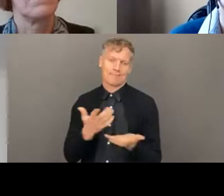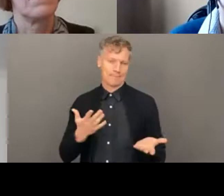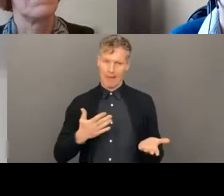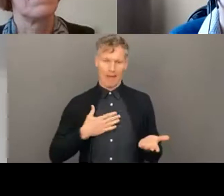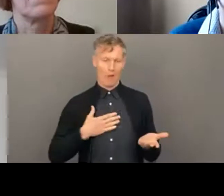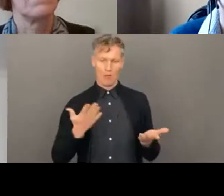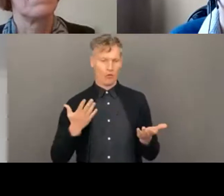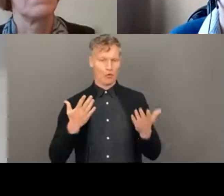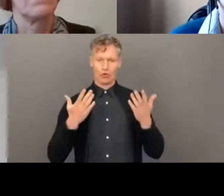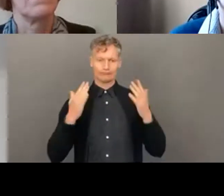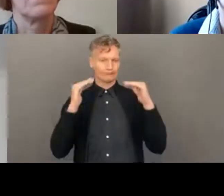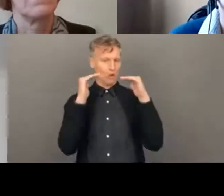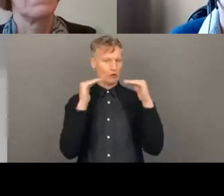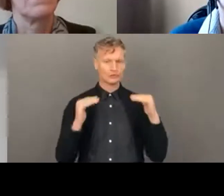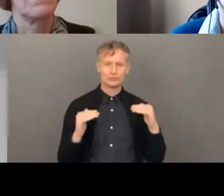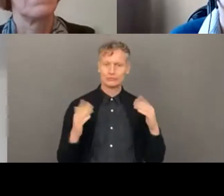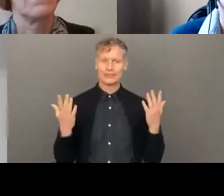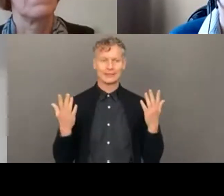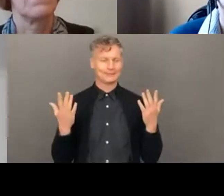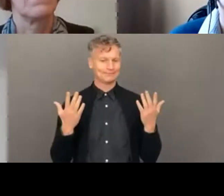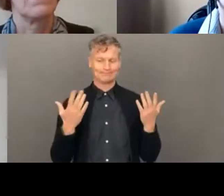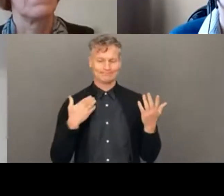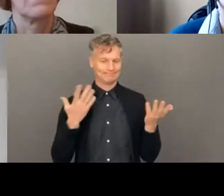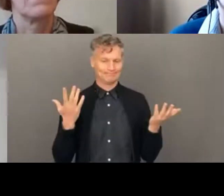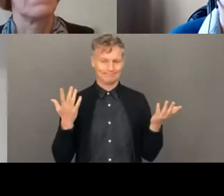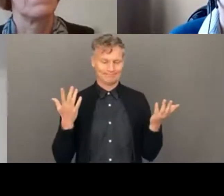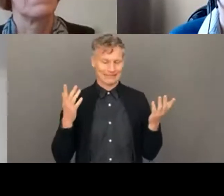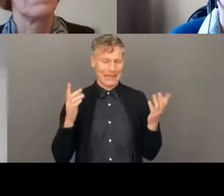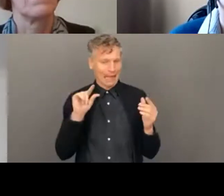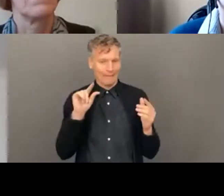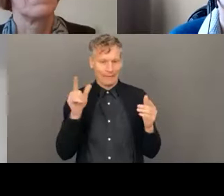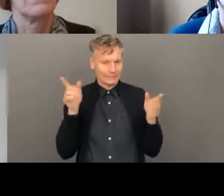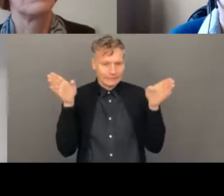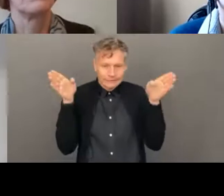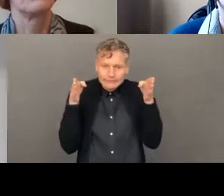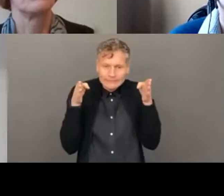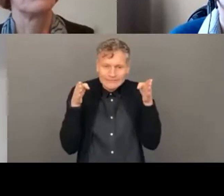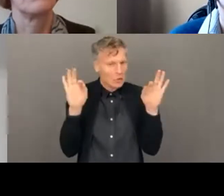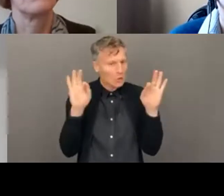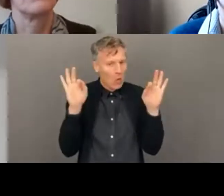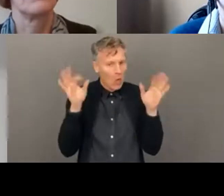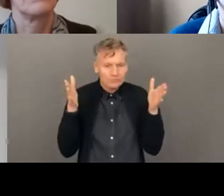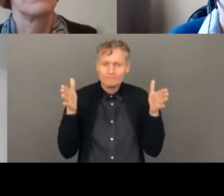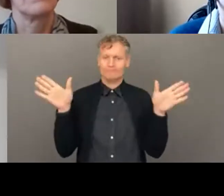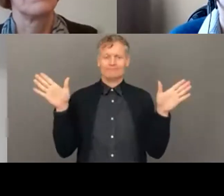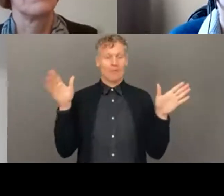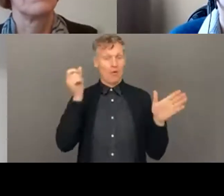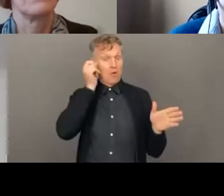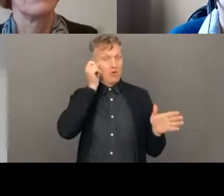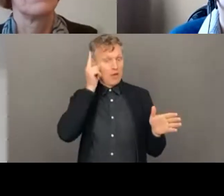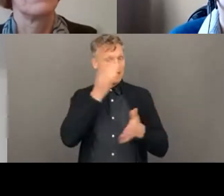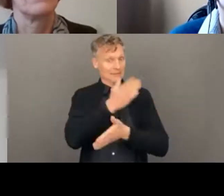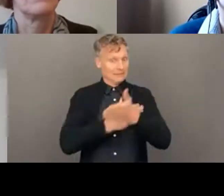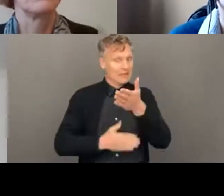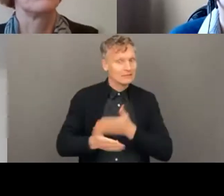weren't in the picture at all in terms of our disability awareness. Not that we work with people with disability to